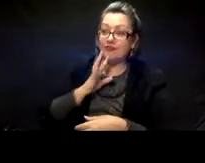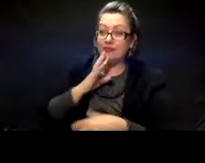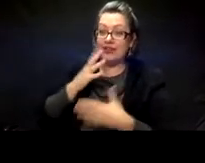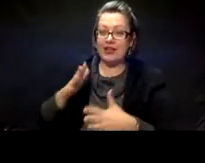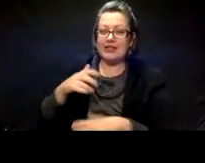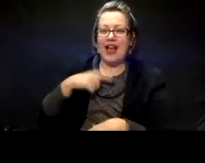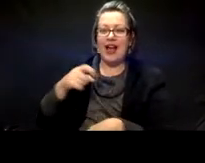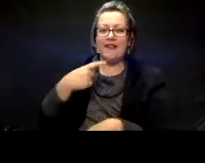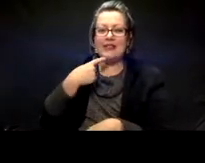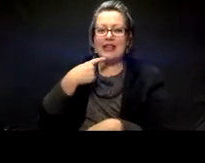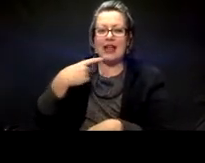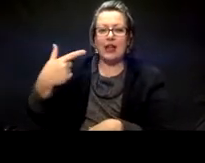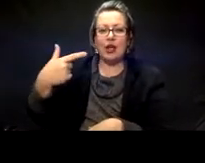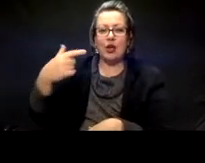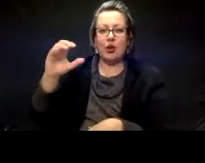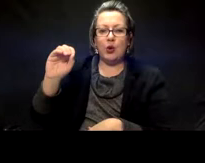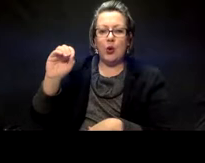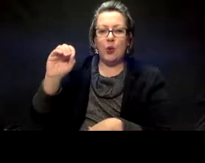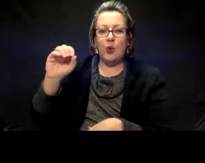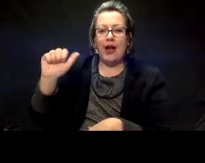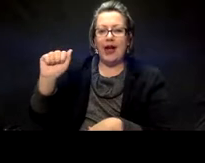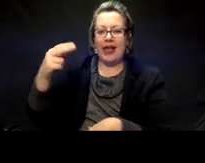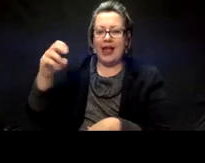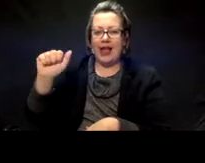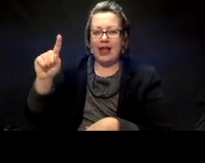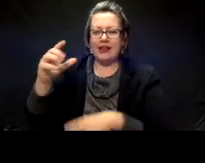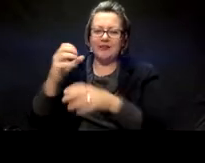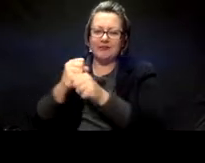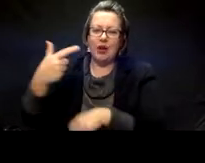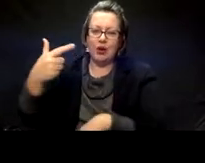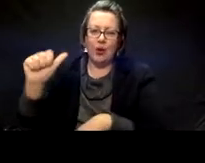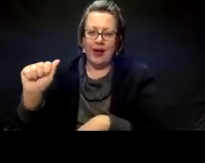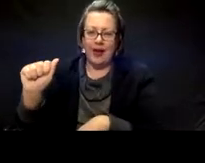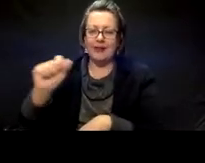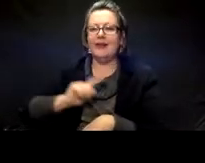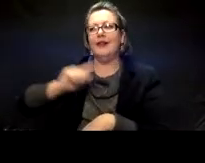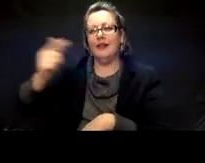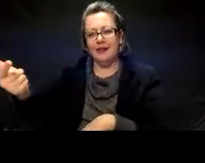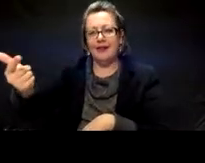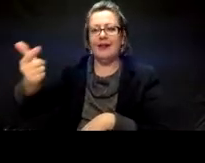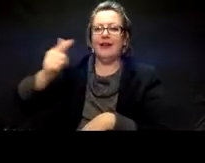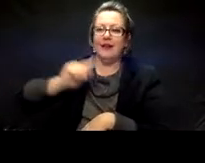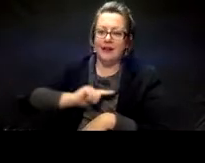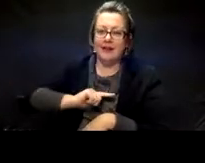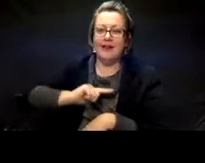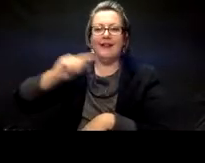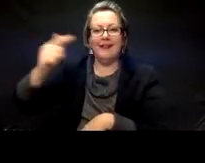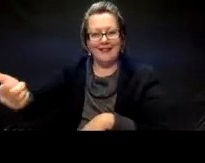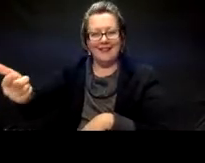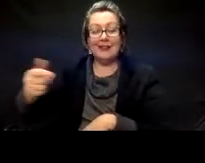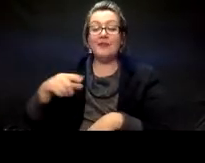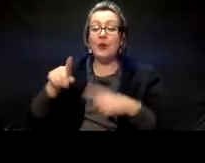person after you speak, you have to say, go ahead, which we say